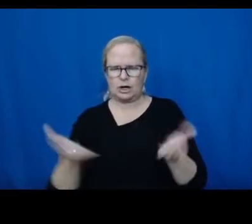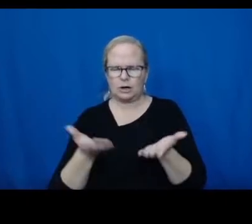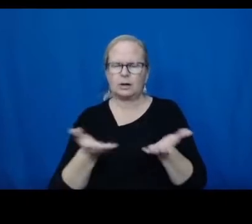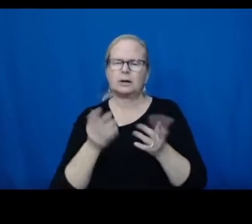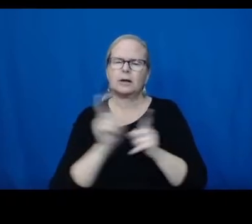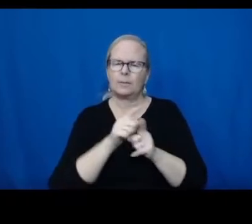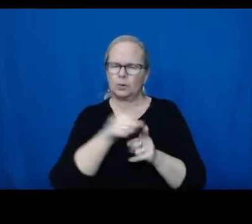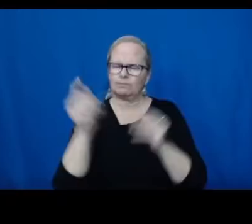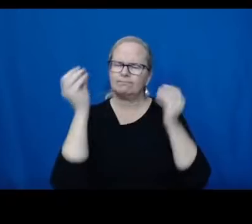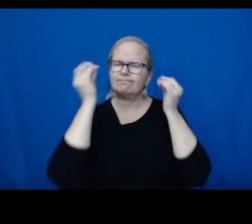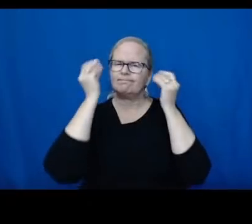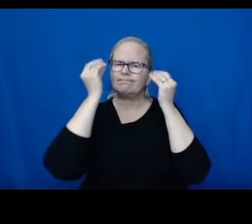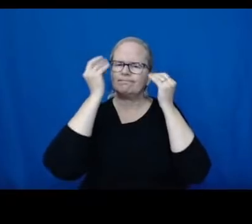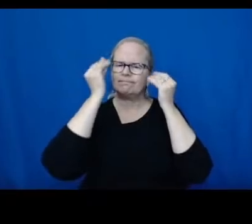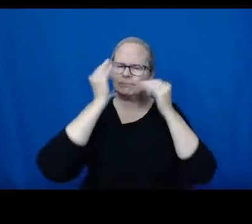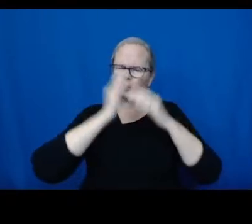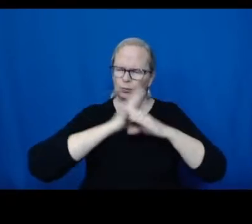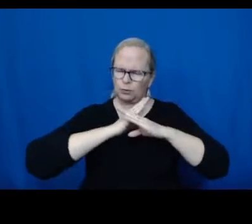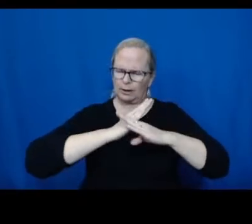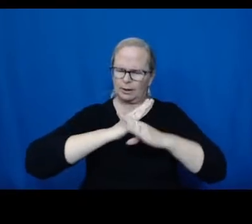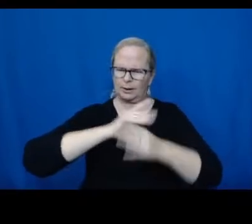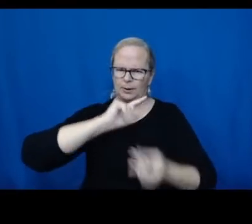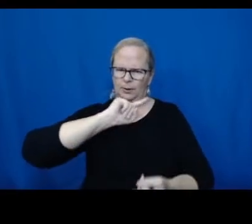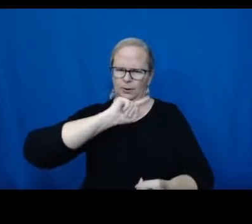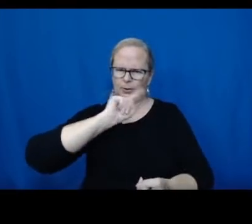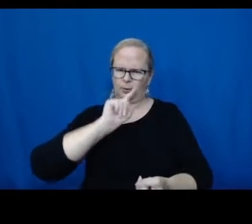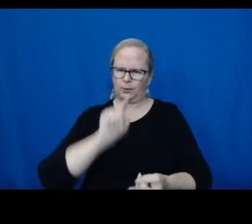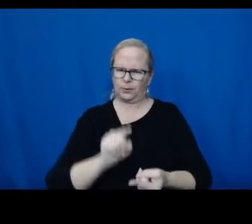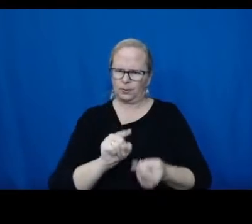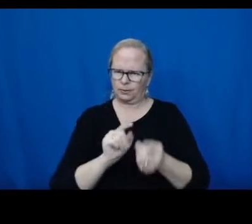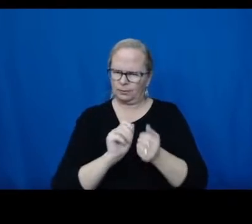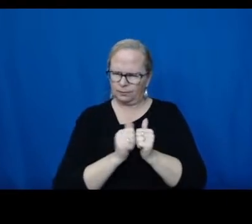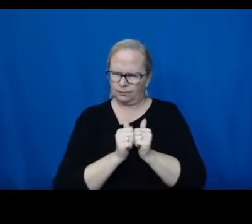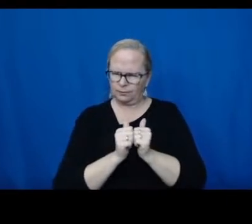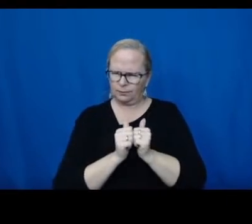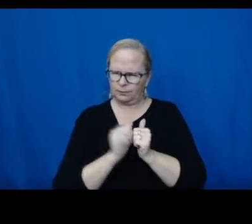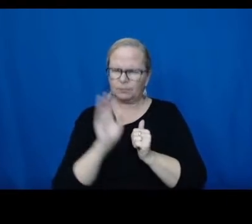strategy, when does the fifth wave appear?